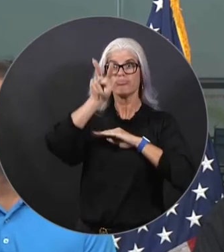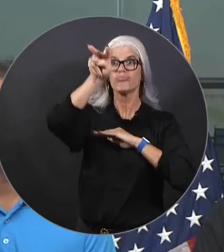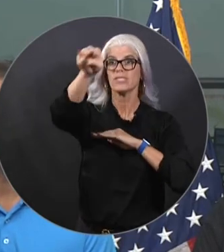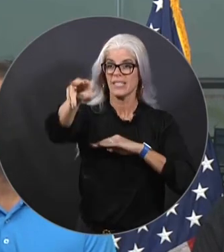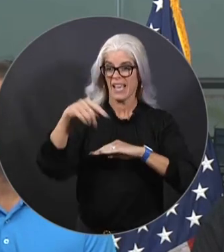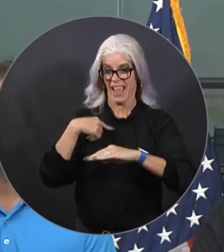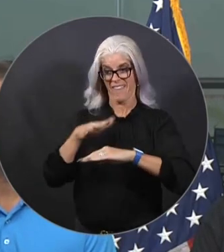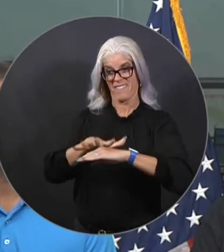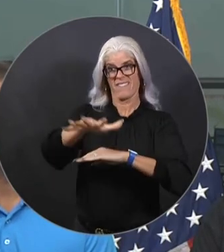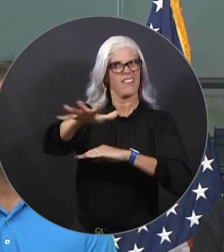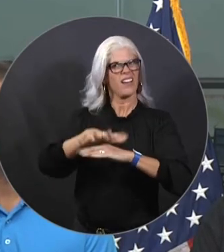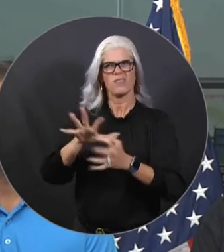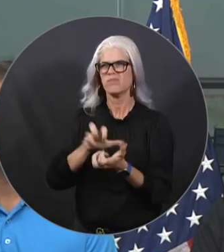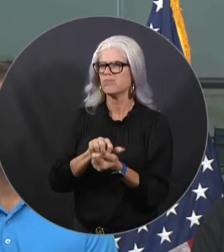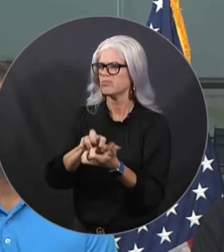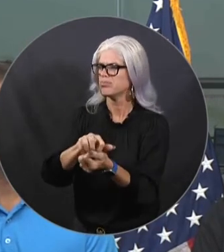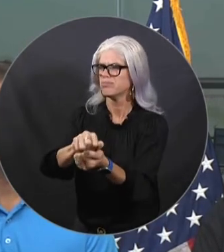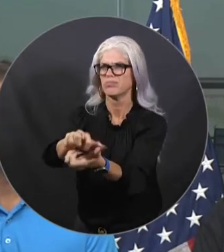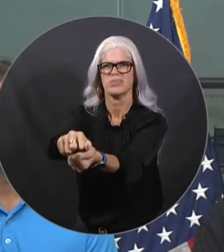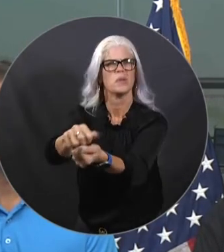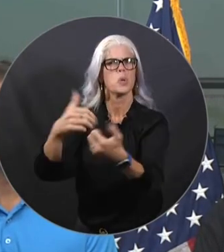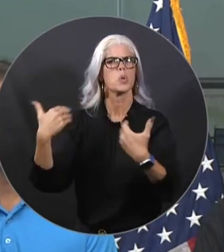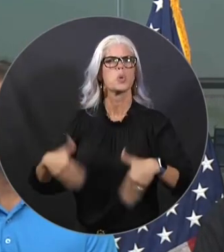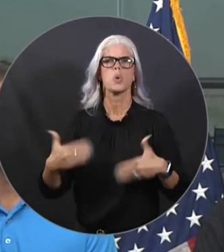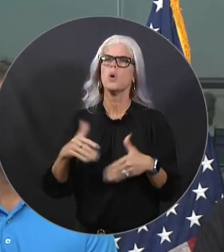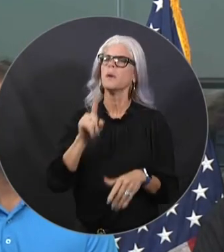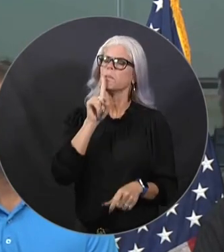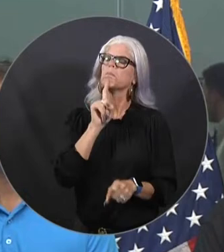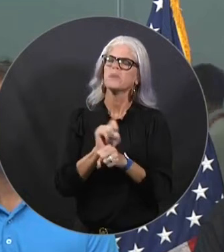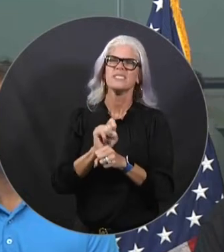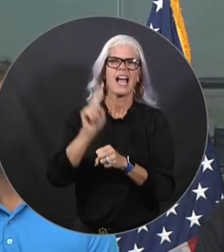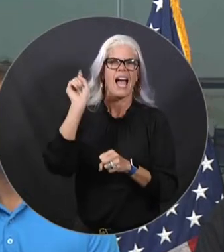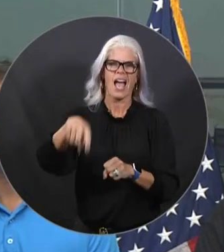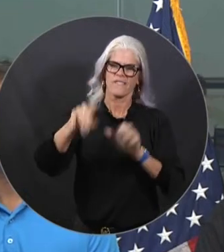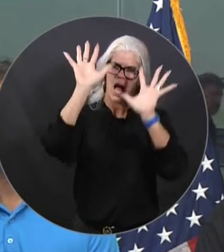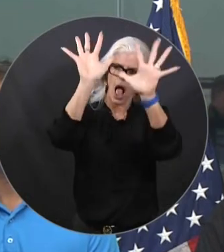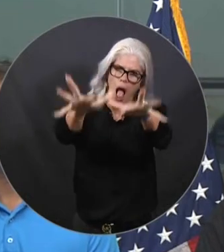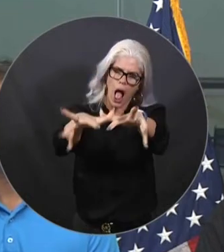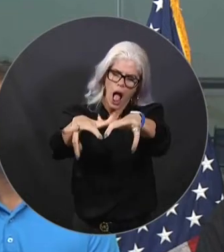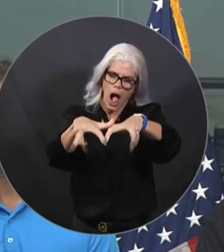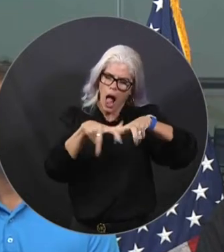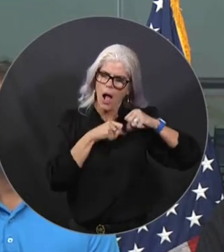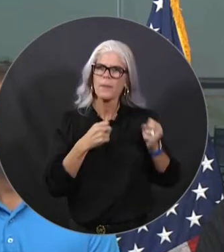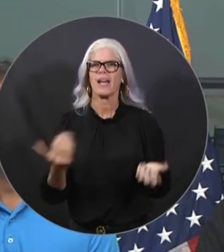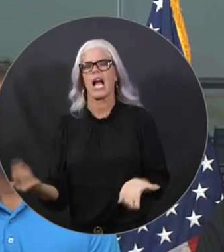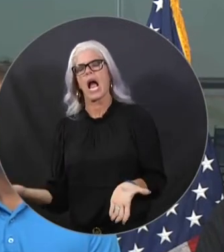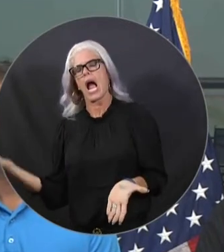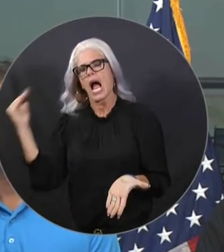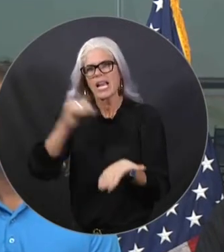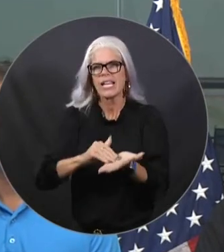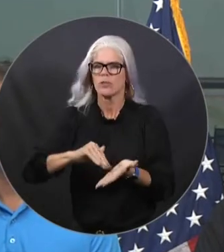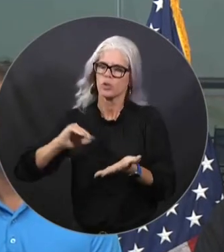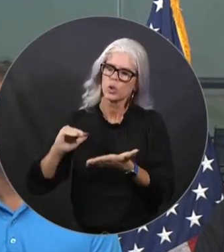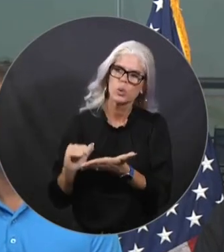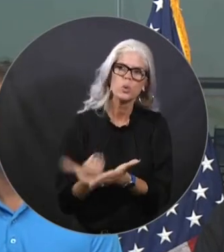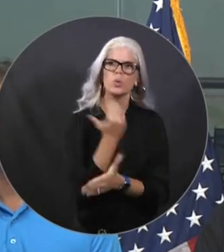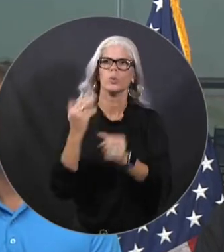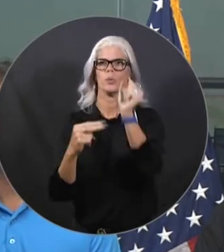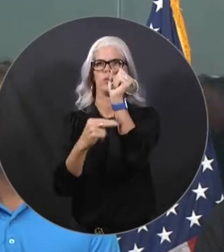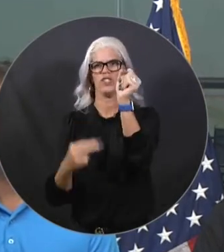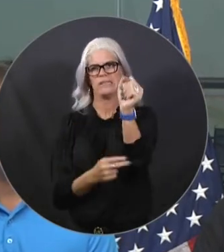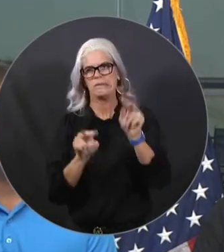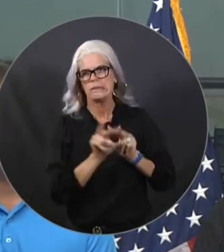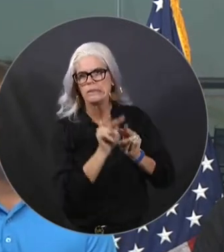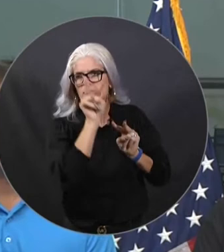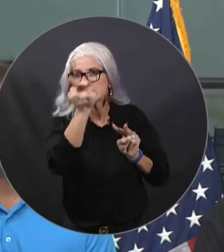major overhaul and potentially a complete rebuild. They're going to look at it and see. That's the only way on